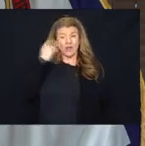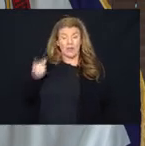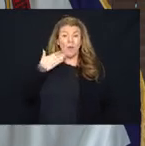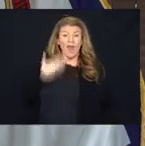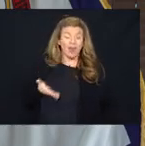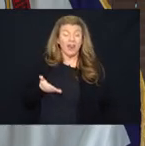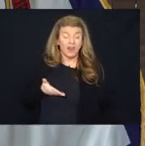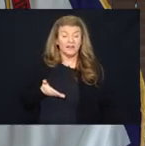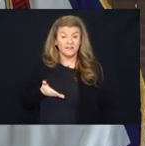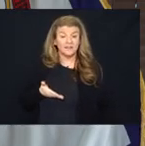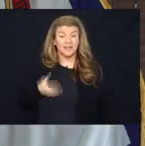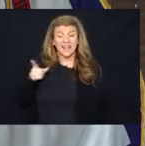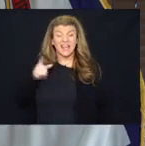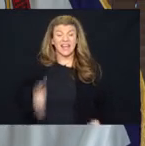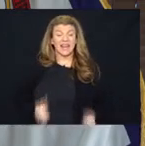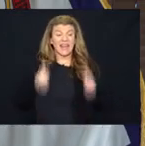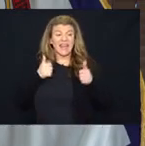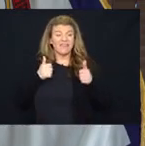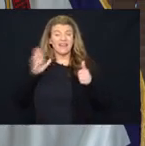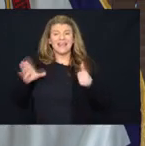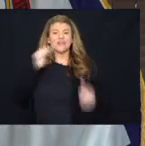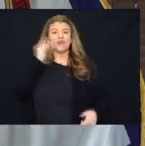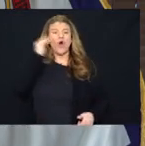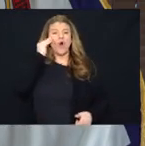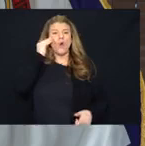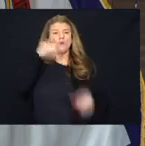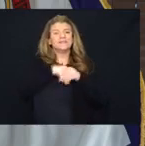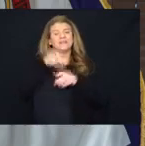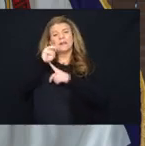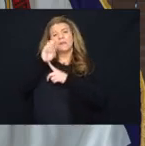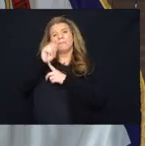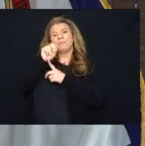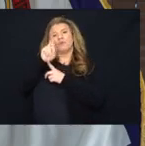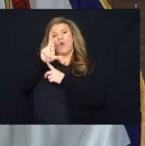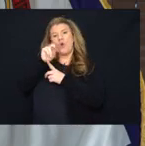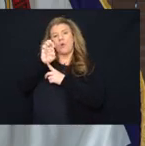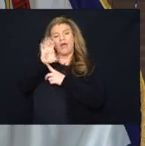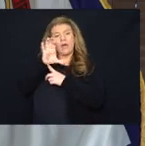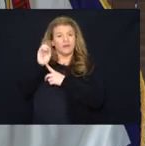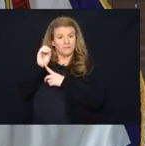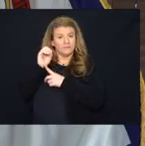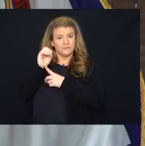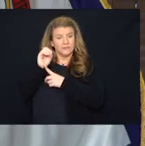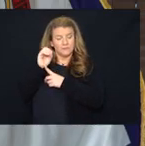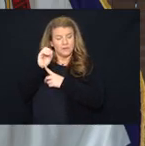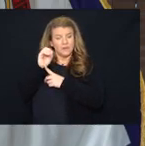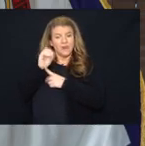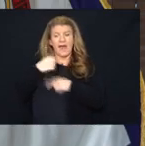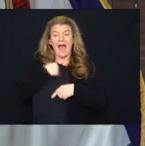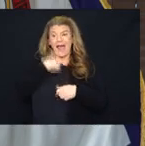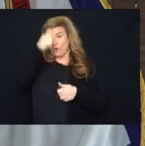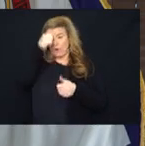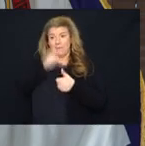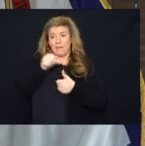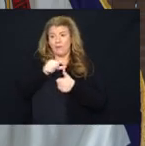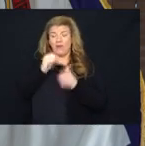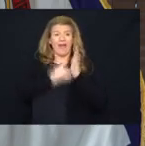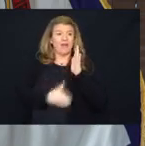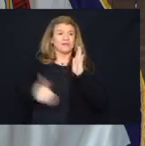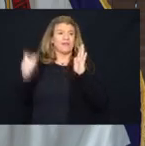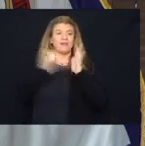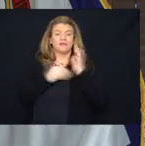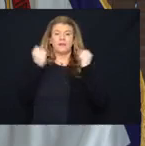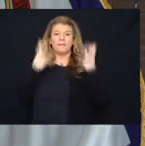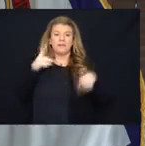well. He lived, his home was in Monroe County, and I can remember thousands of